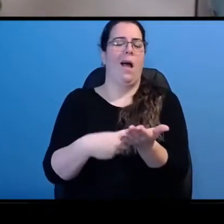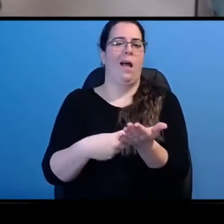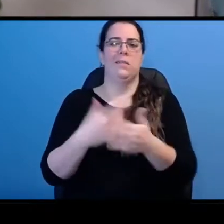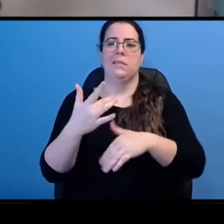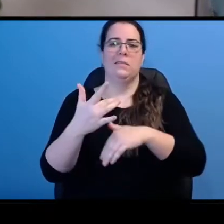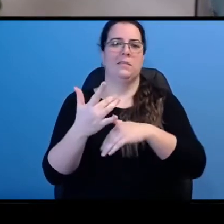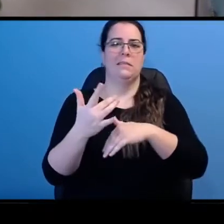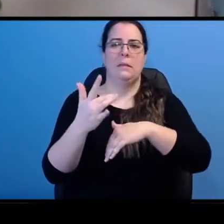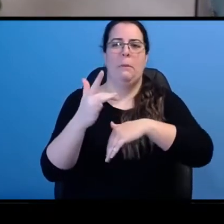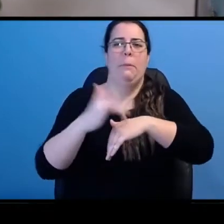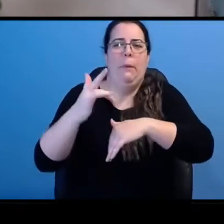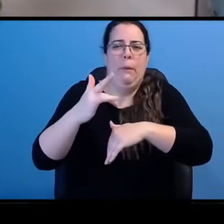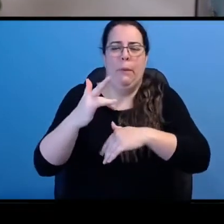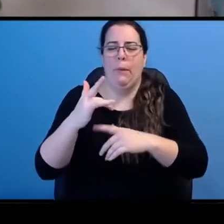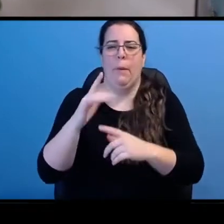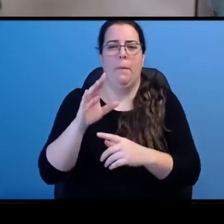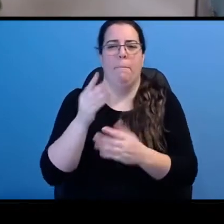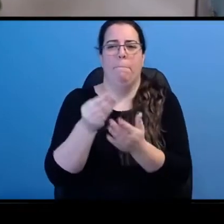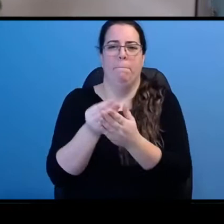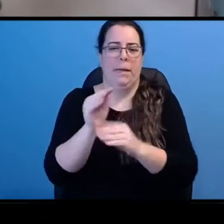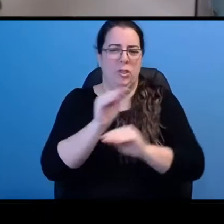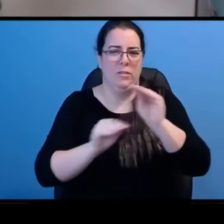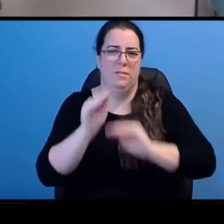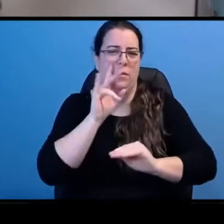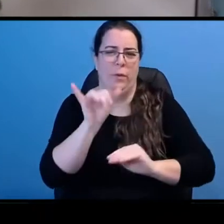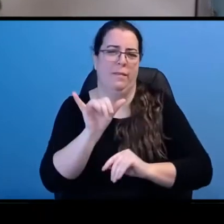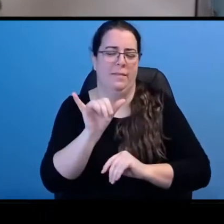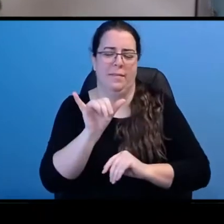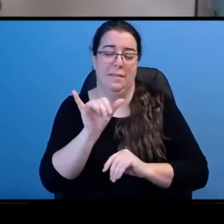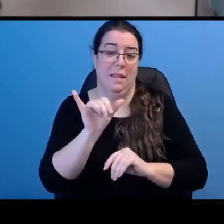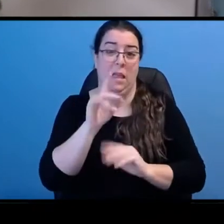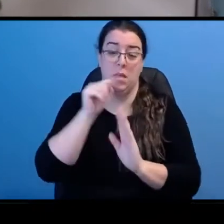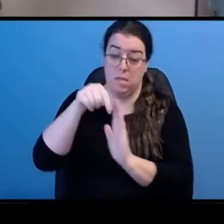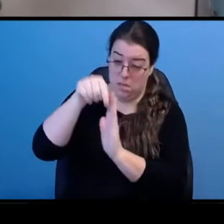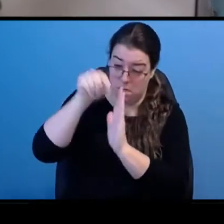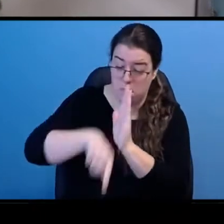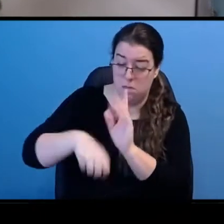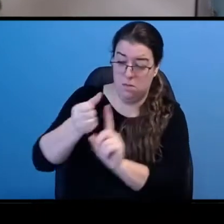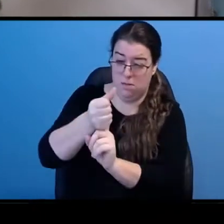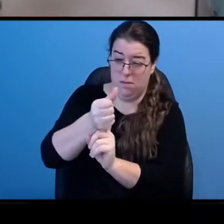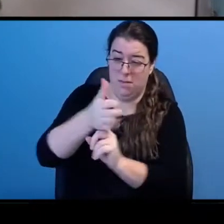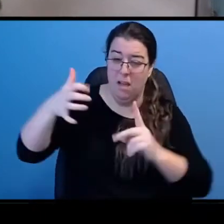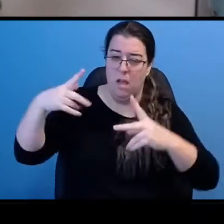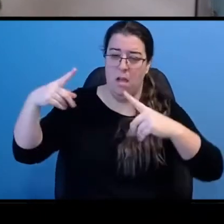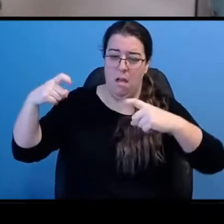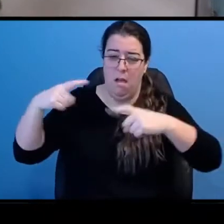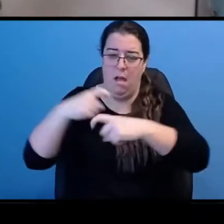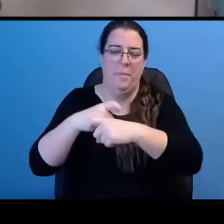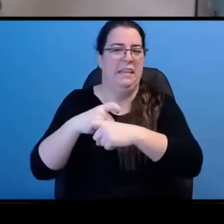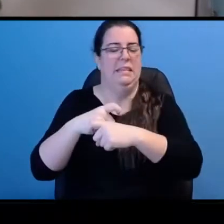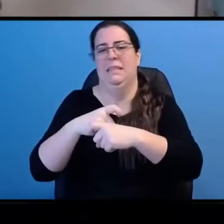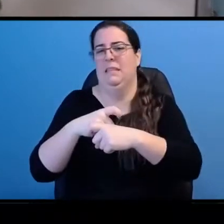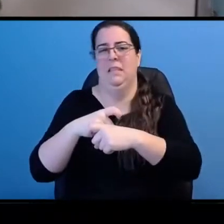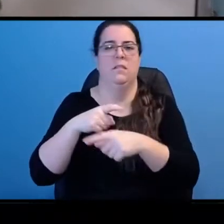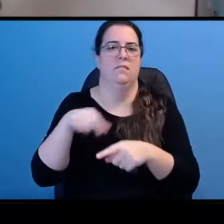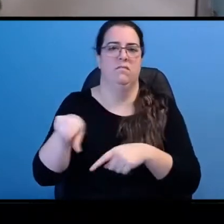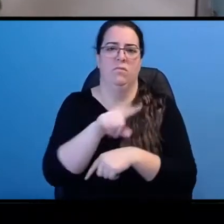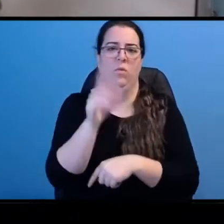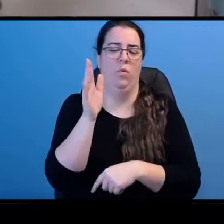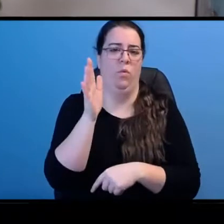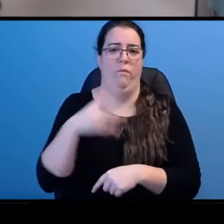for us to get into the heavy specifics of budgets, I think would just overwhelm me